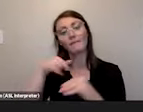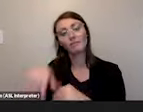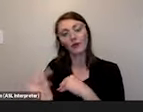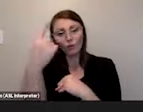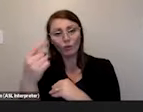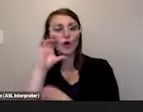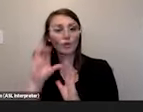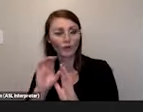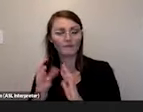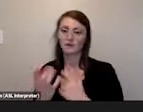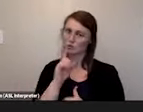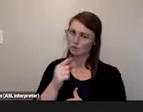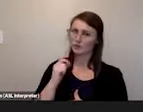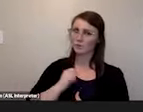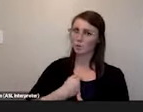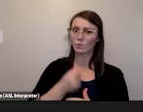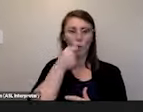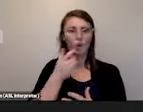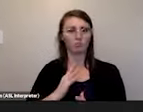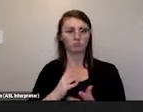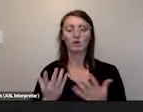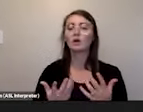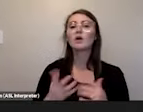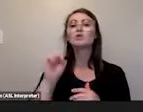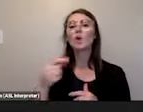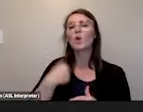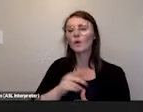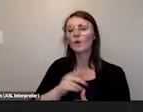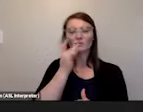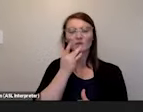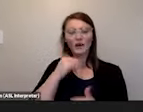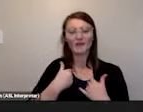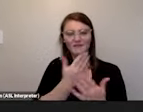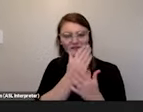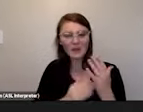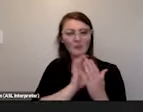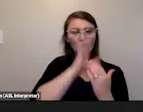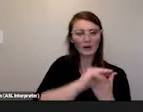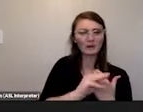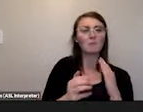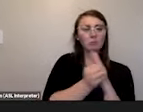so there's, on one hand, we want to have some curricula that come with this device, and then also